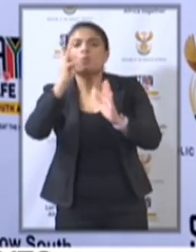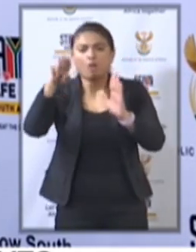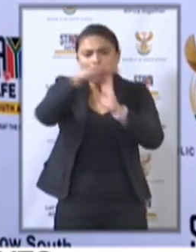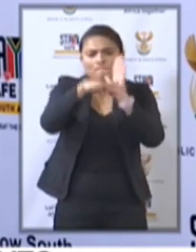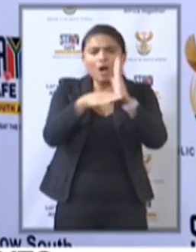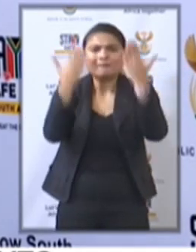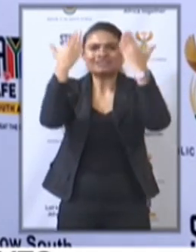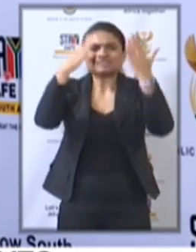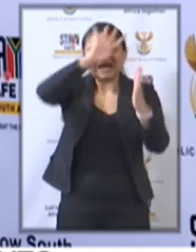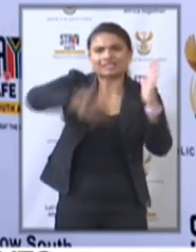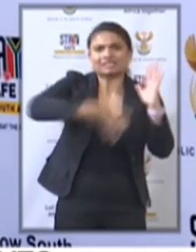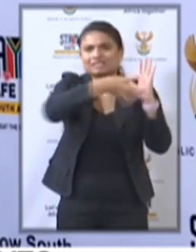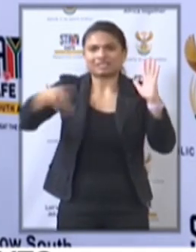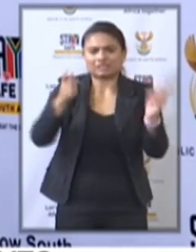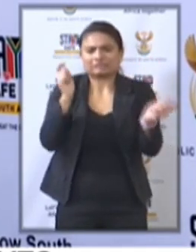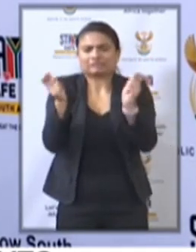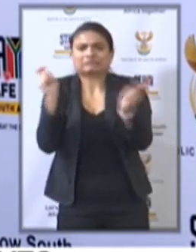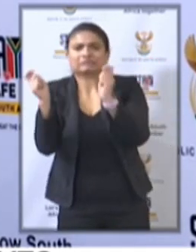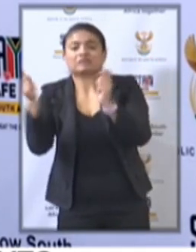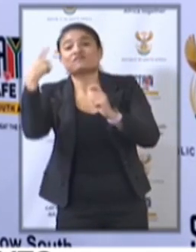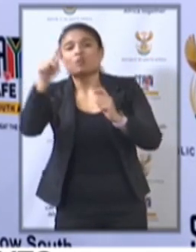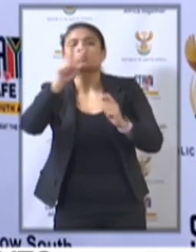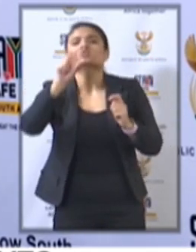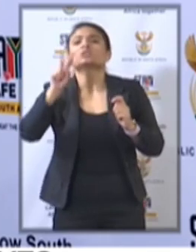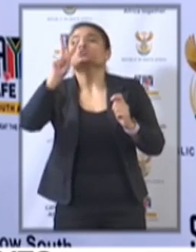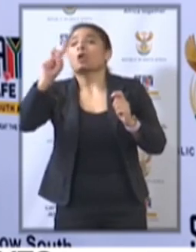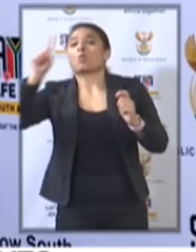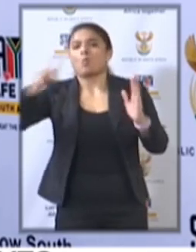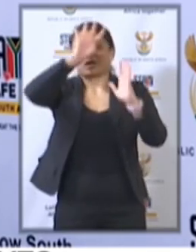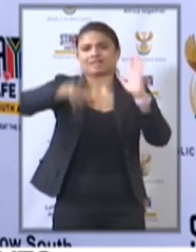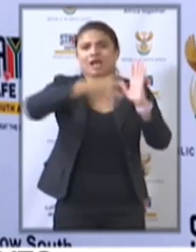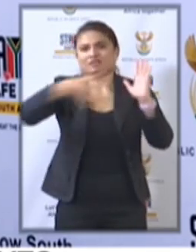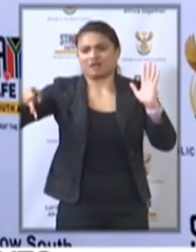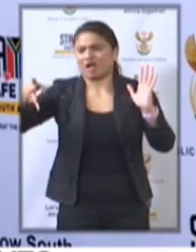the 2021 academic calendar.